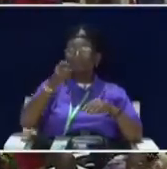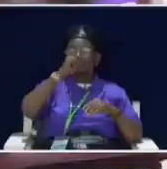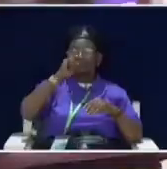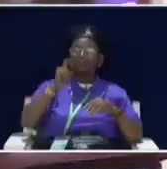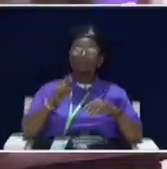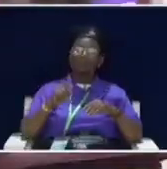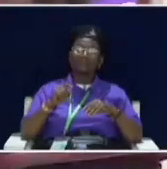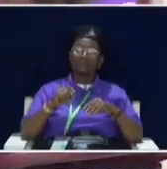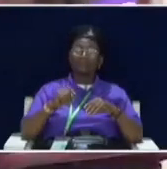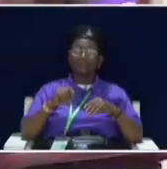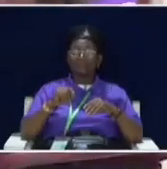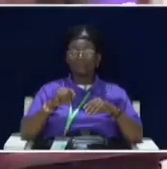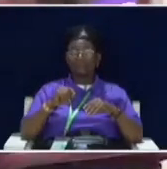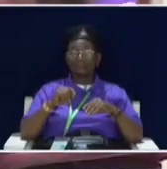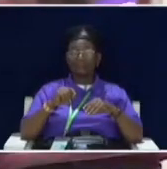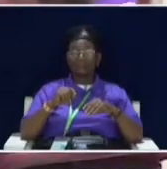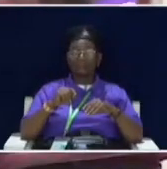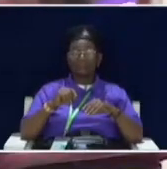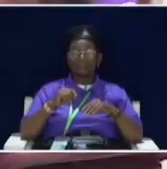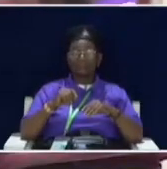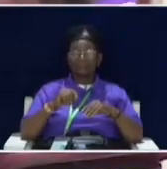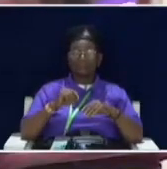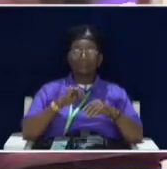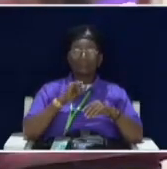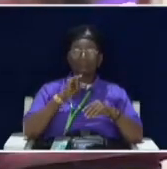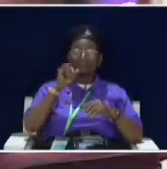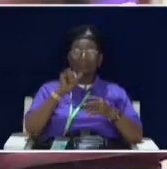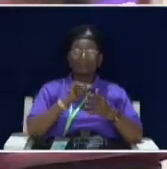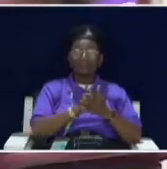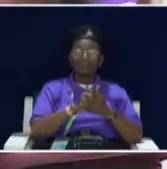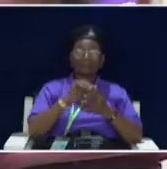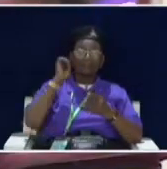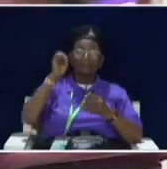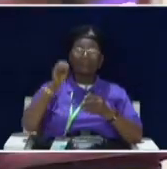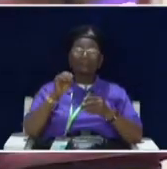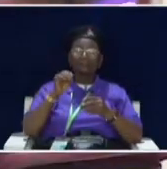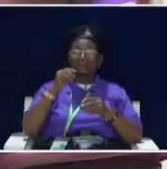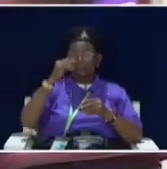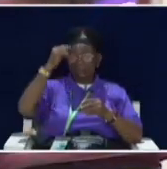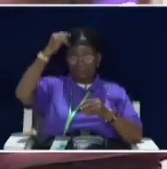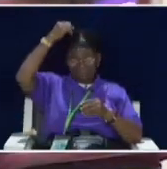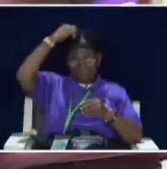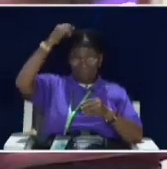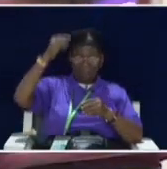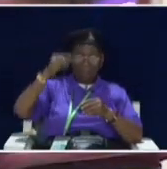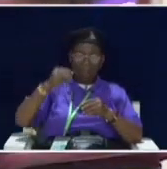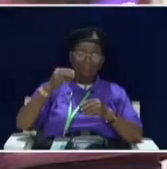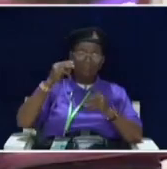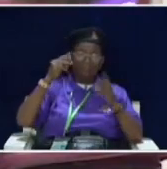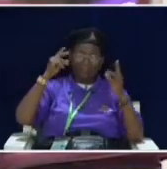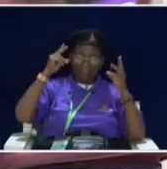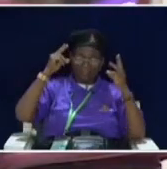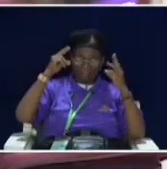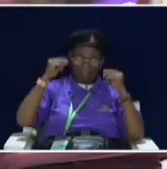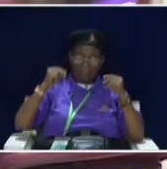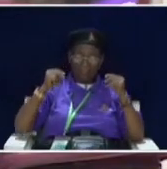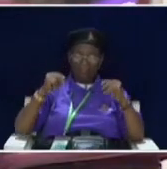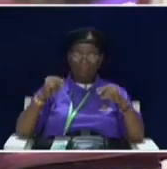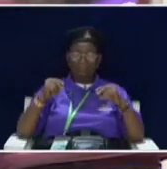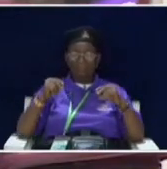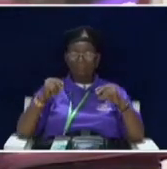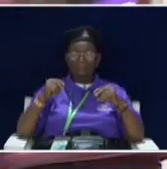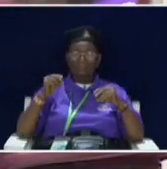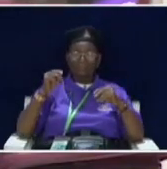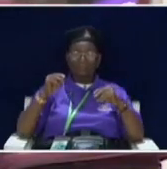before God sent the eagle, is that he told Moses, O so fun Moses, I have seen, mo ti ri, I